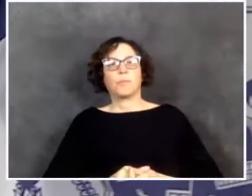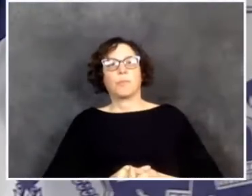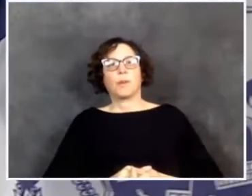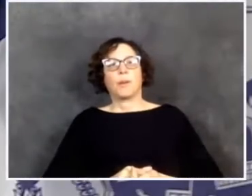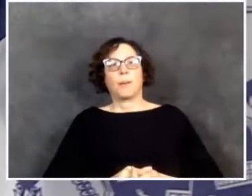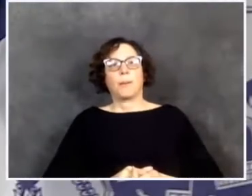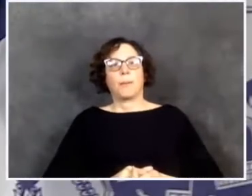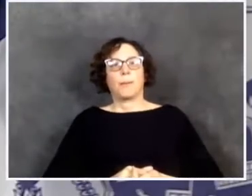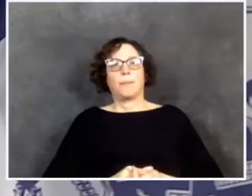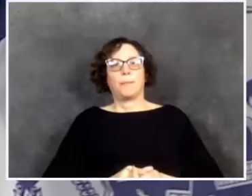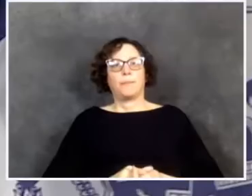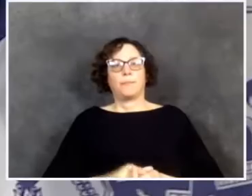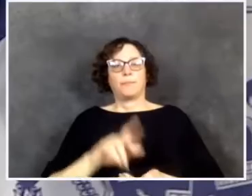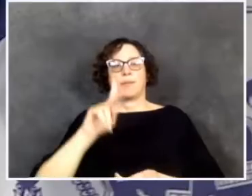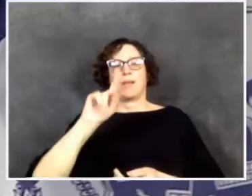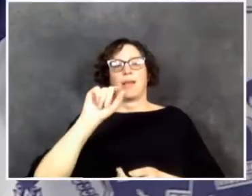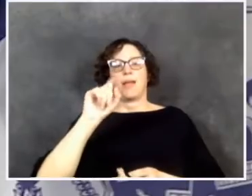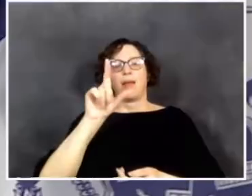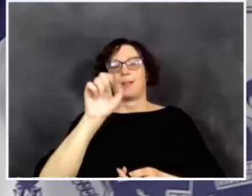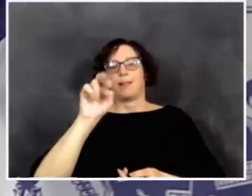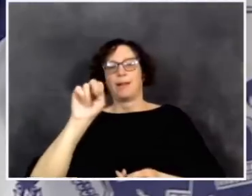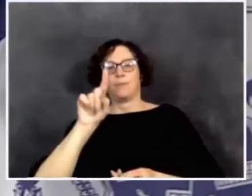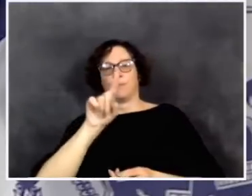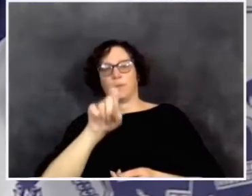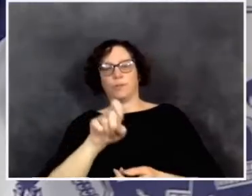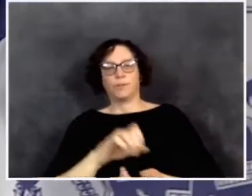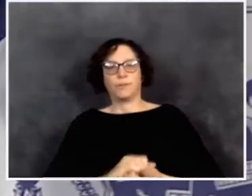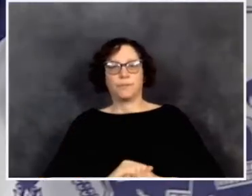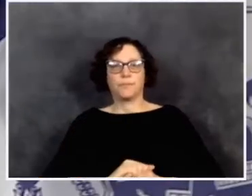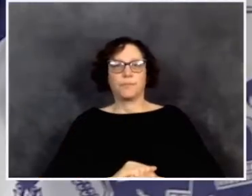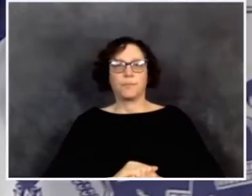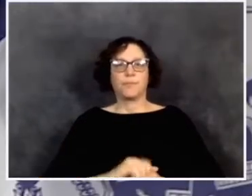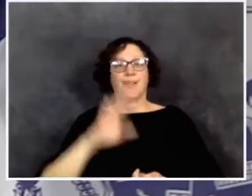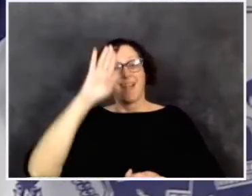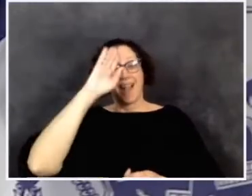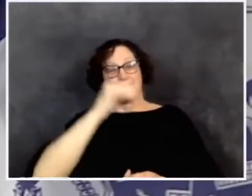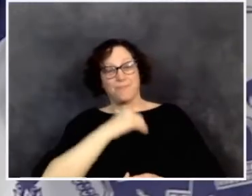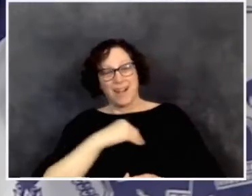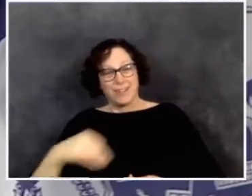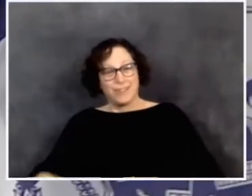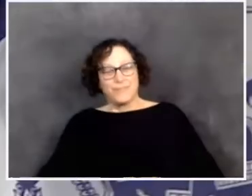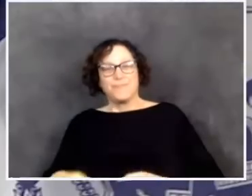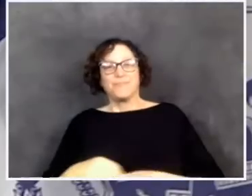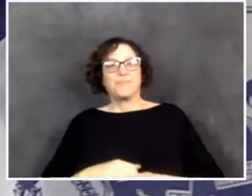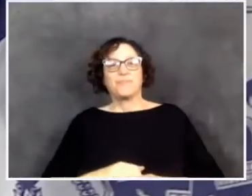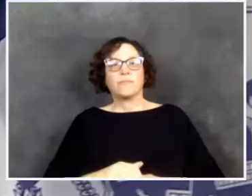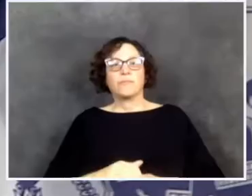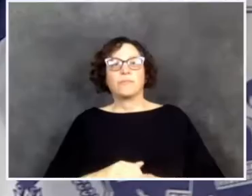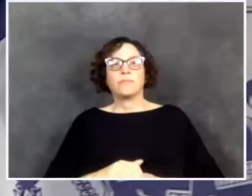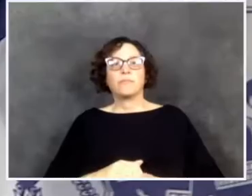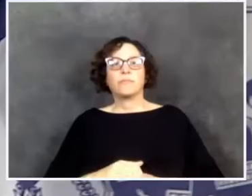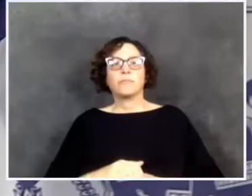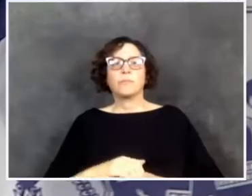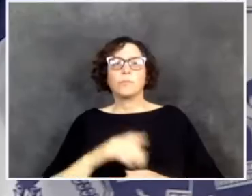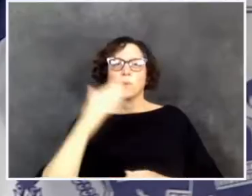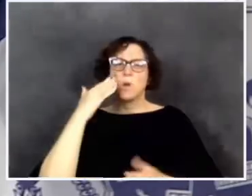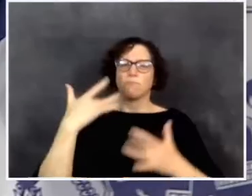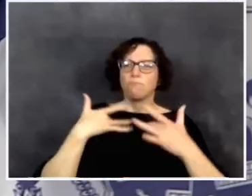and everyone. Given your concerns about the lack of federal funding, I'd like to know how many New Yorkers your office